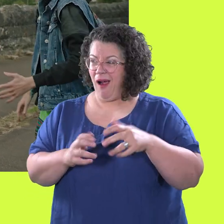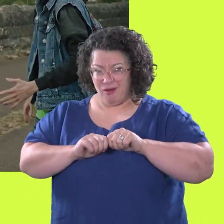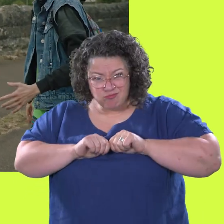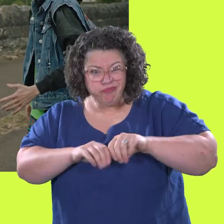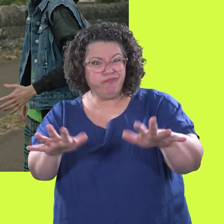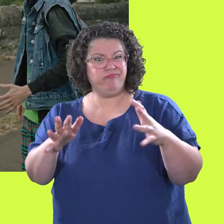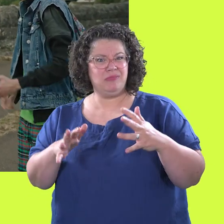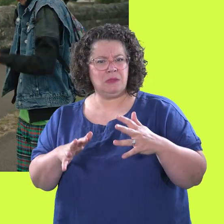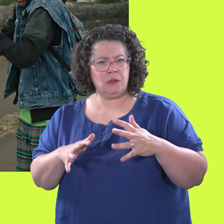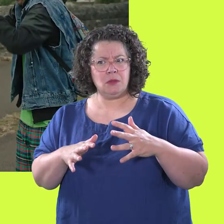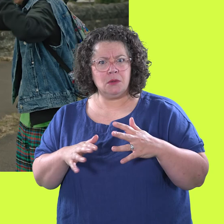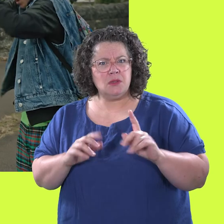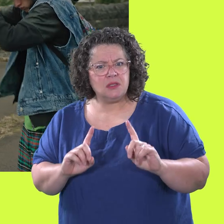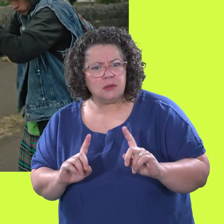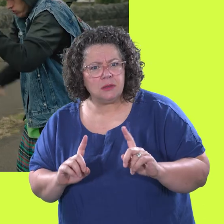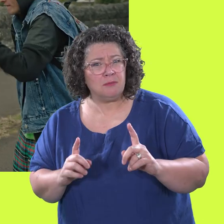There's more.